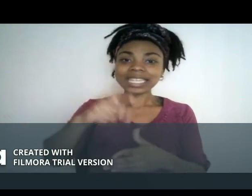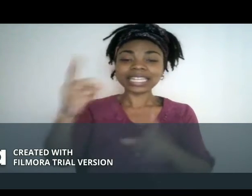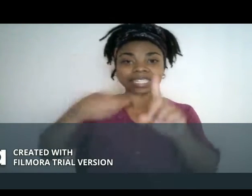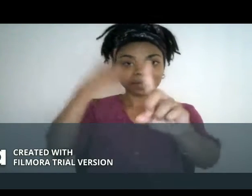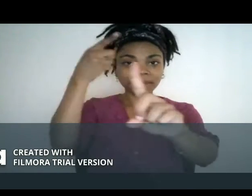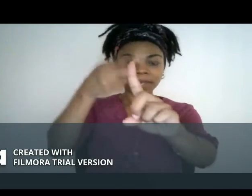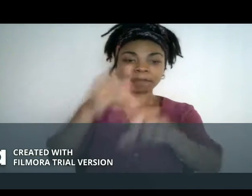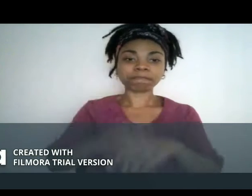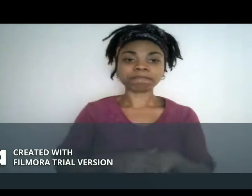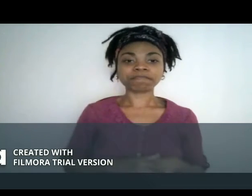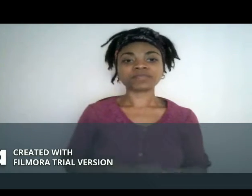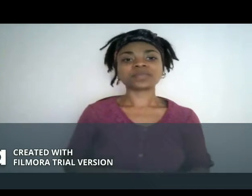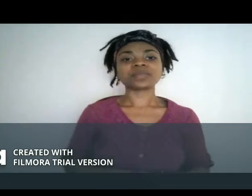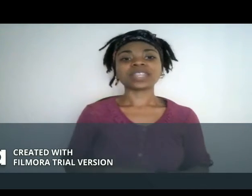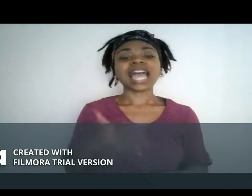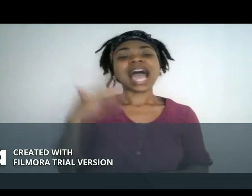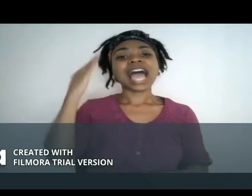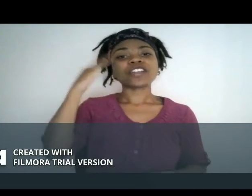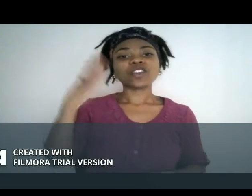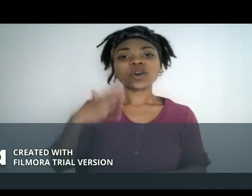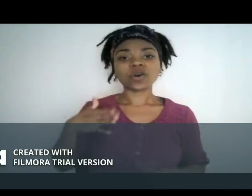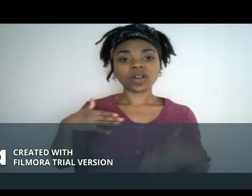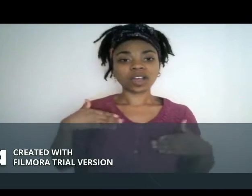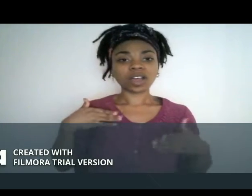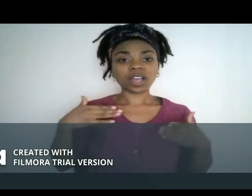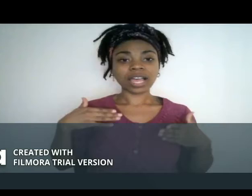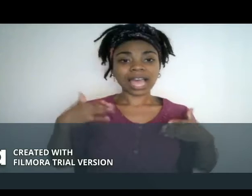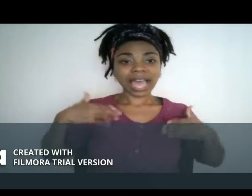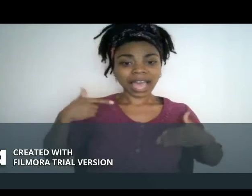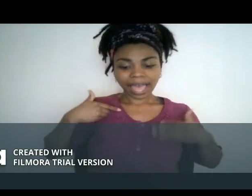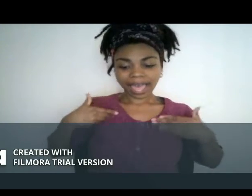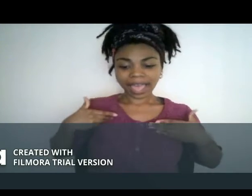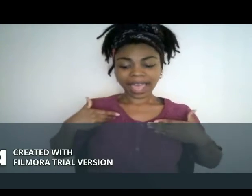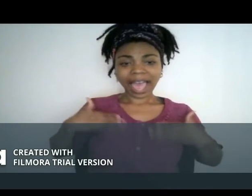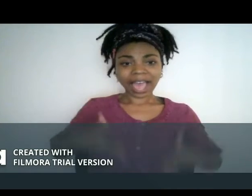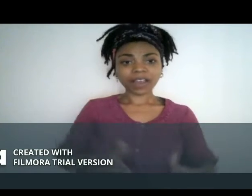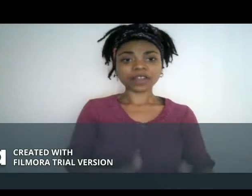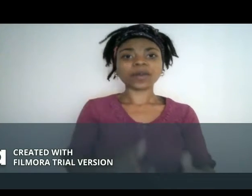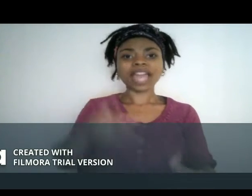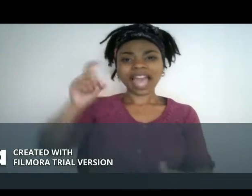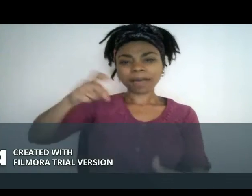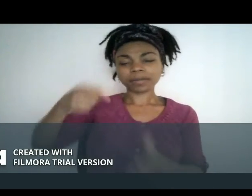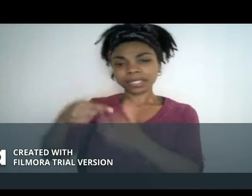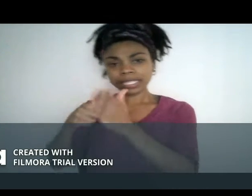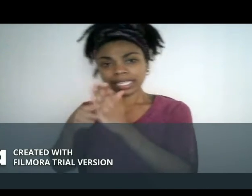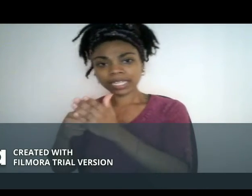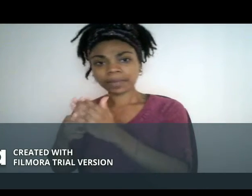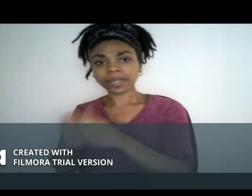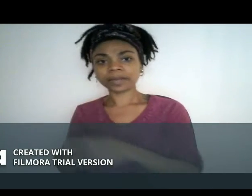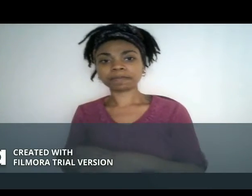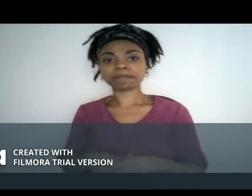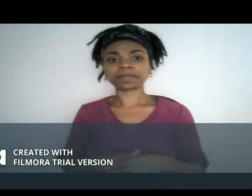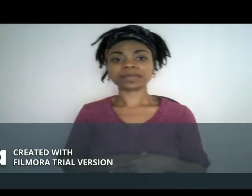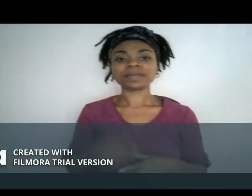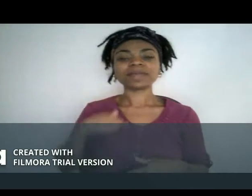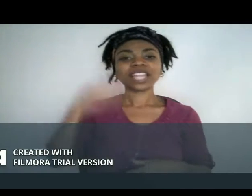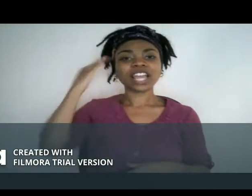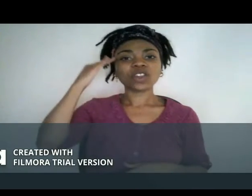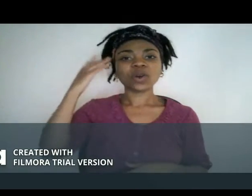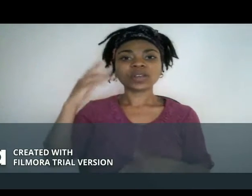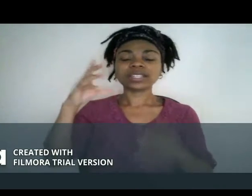what you need it to be. I know that I am the way I came is what I needed to be. And I know it surprises